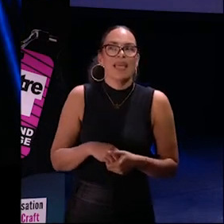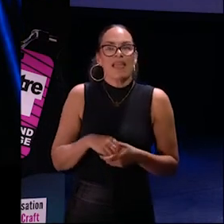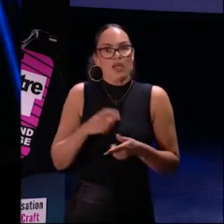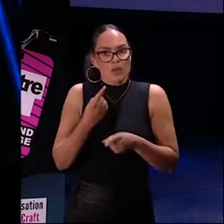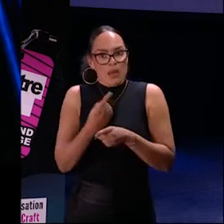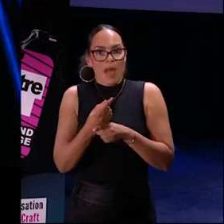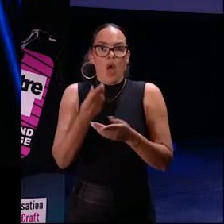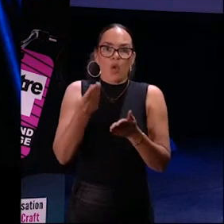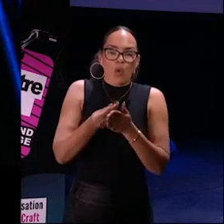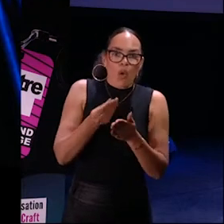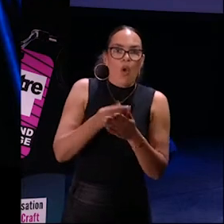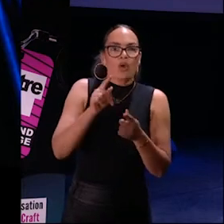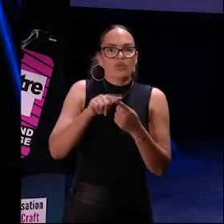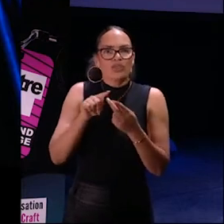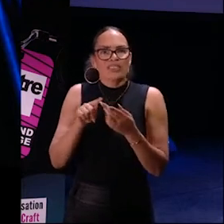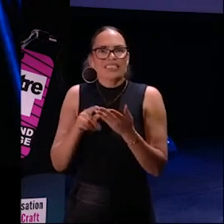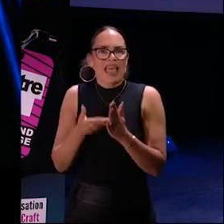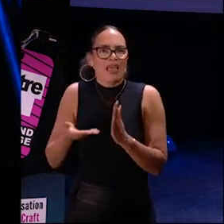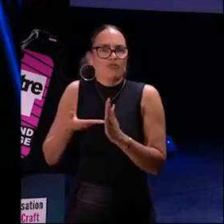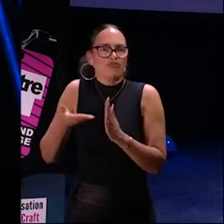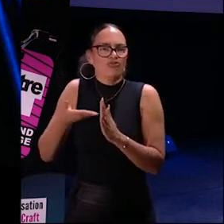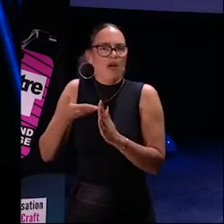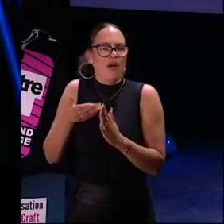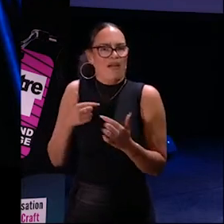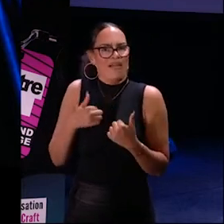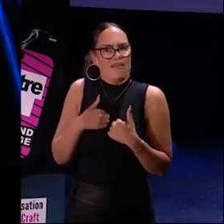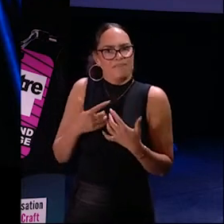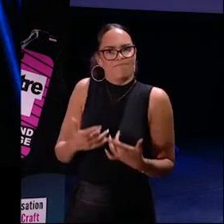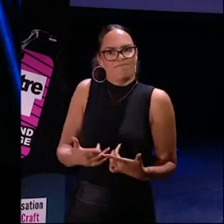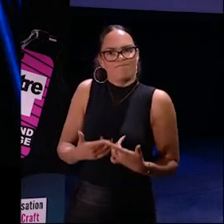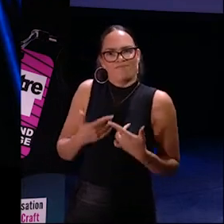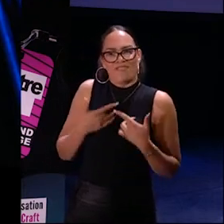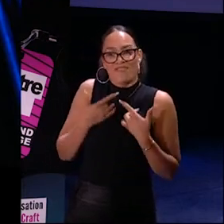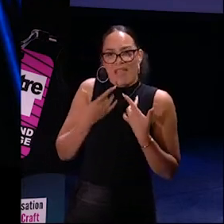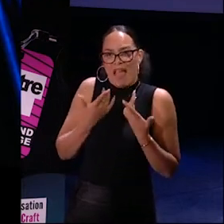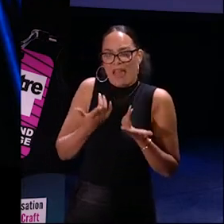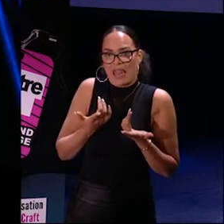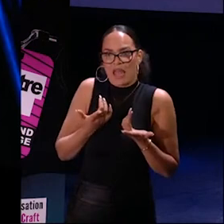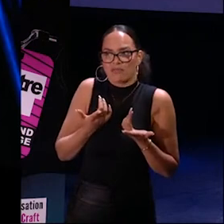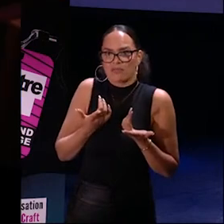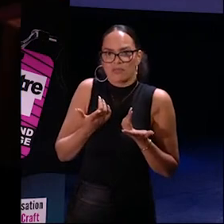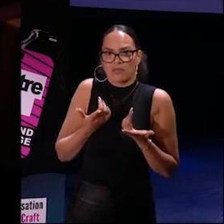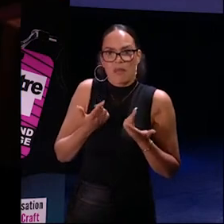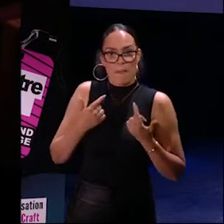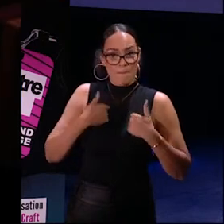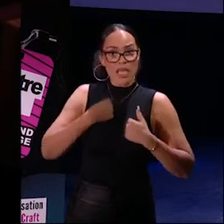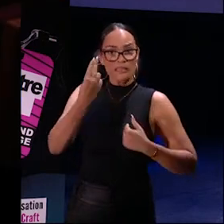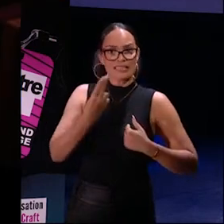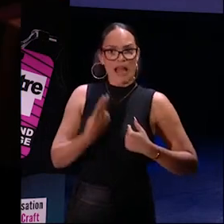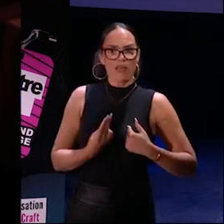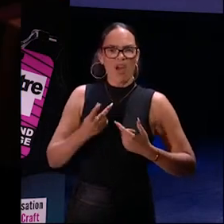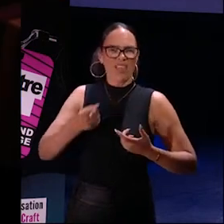Like, how much is it going to be extra? And I find that I'm not taken seriously as a designer,